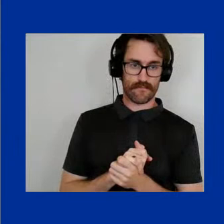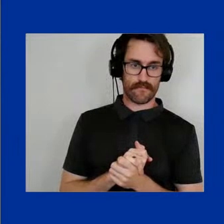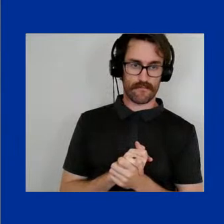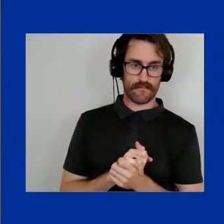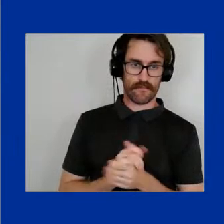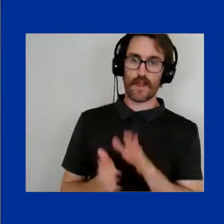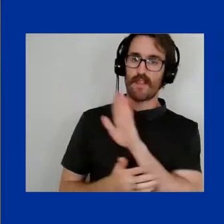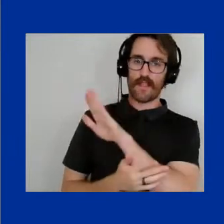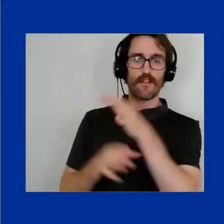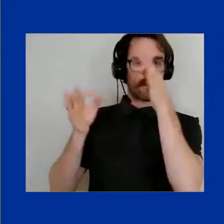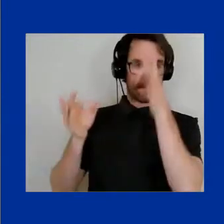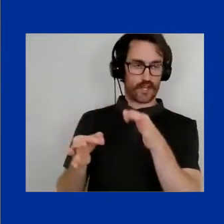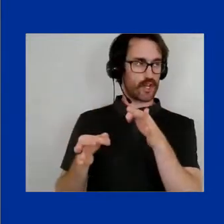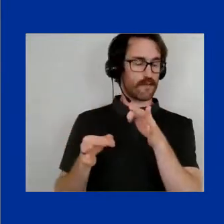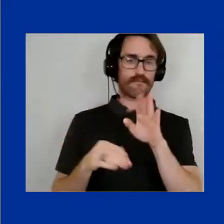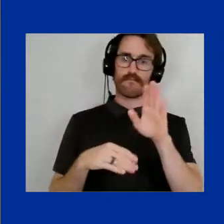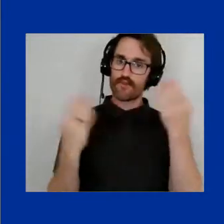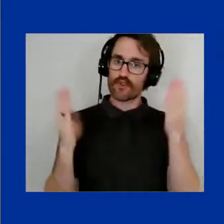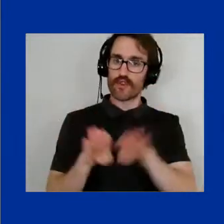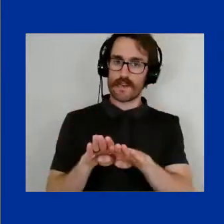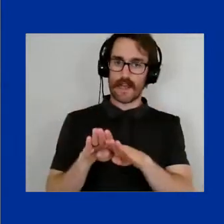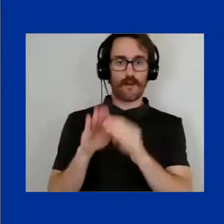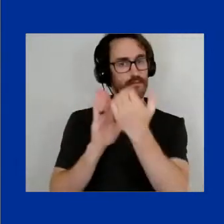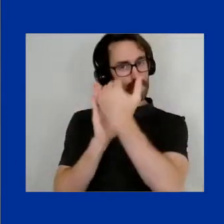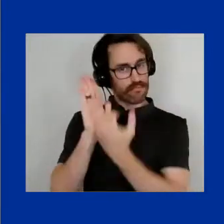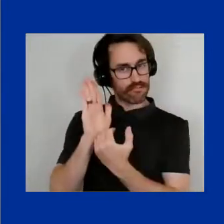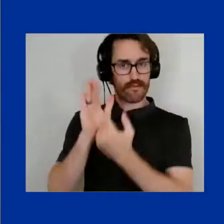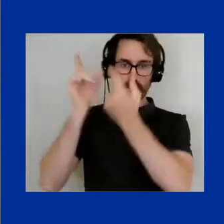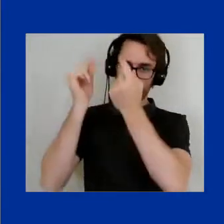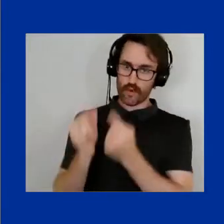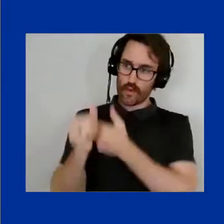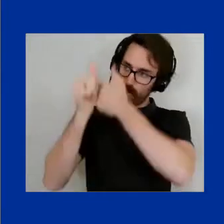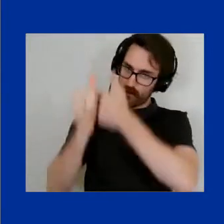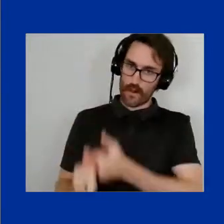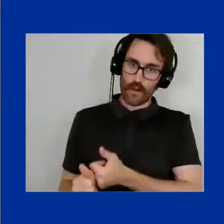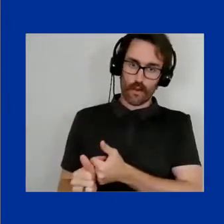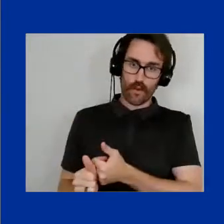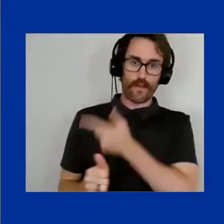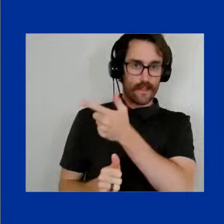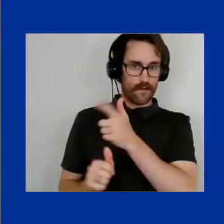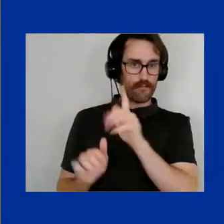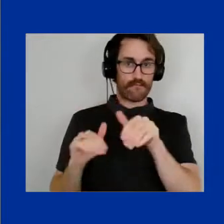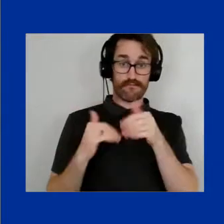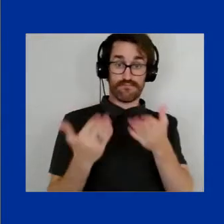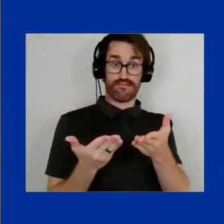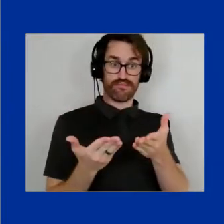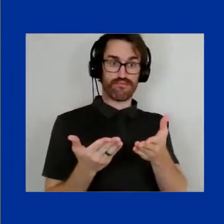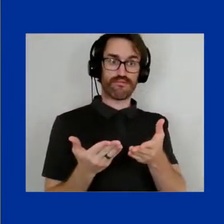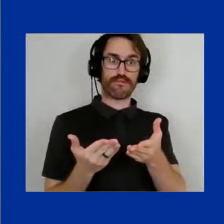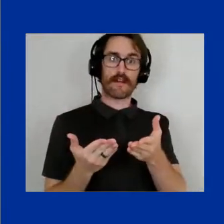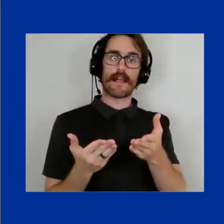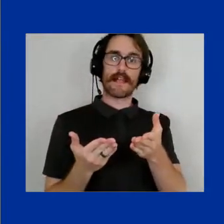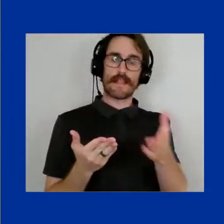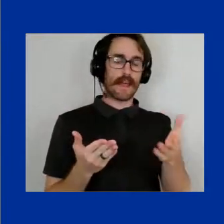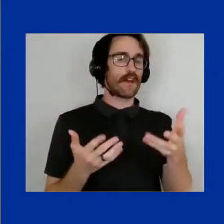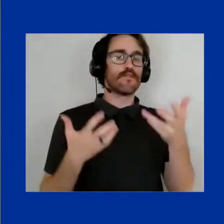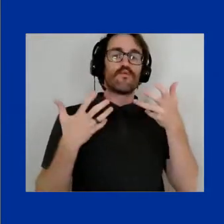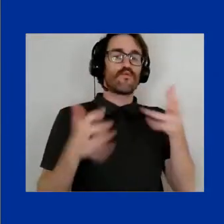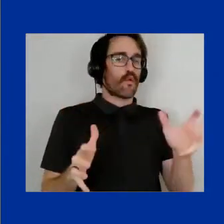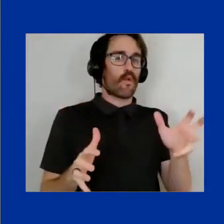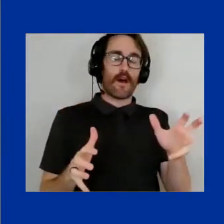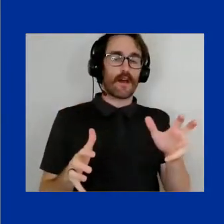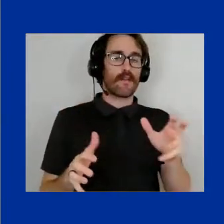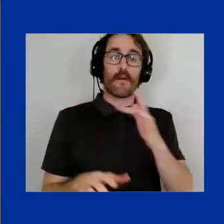shutdown, lockdown regulations going on with that do recommend against interprovincial travel. So